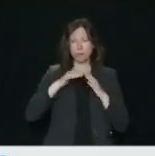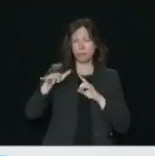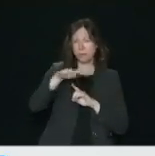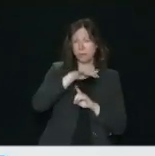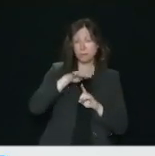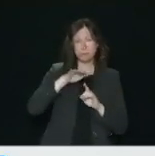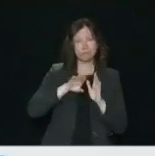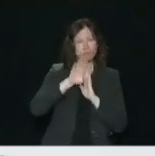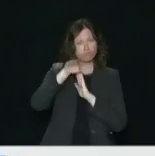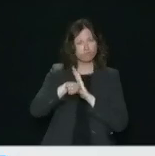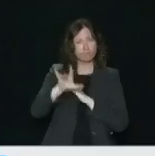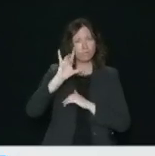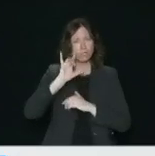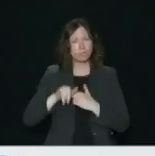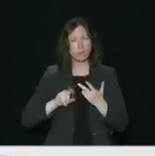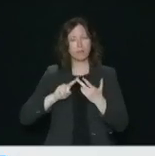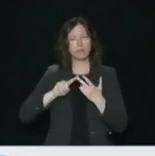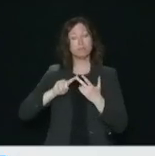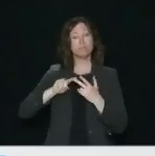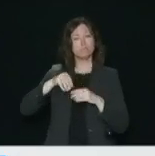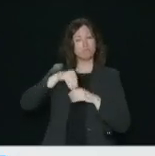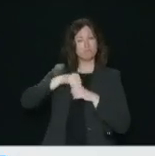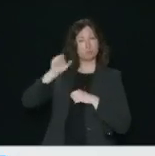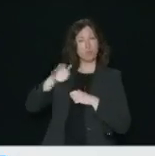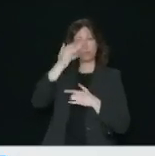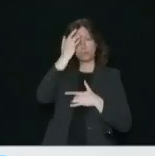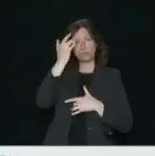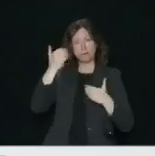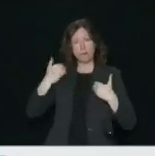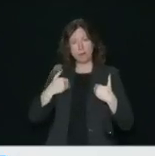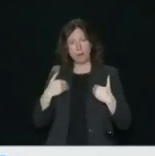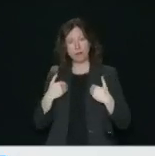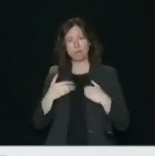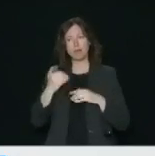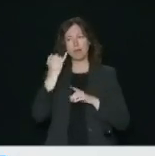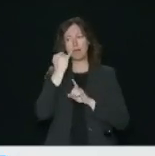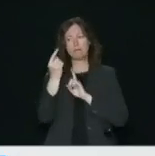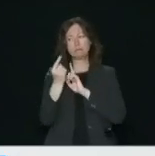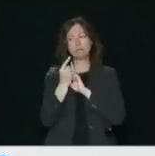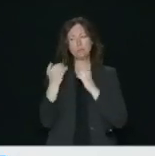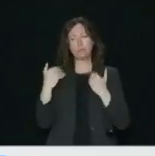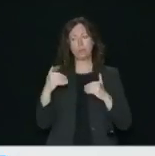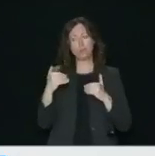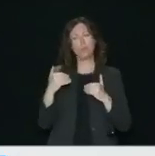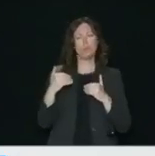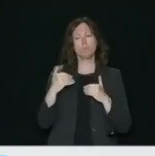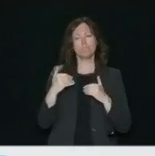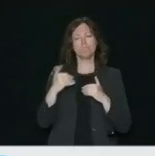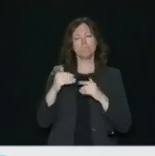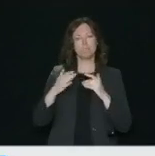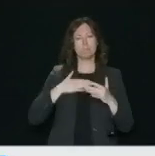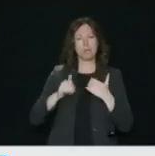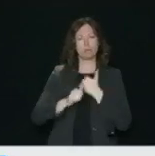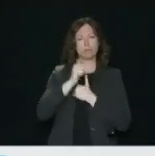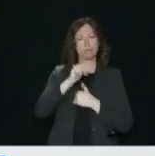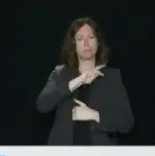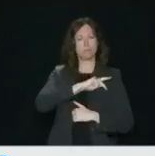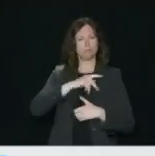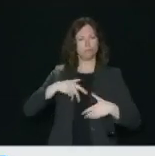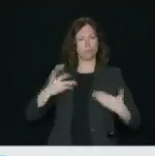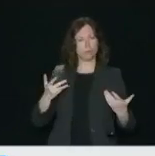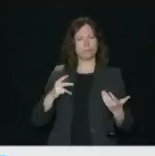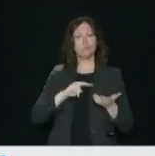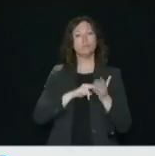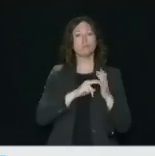circulating widely. Severe illness trends are still declining nationally and in most jurisdictions, with the average